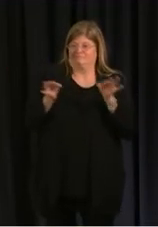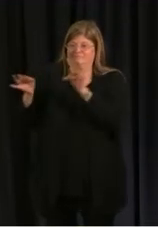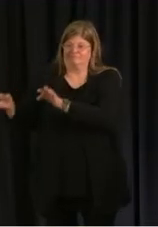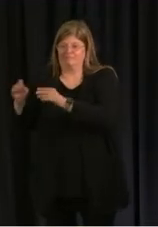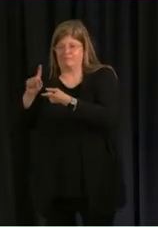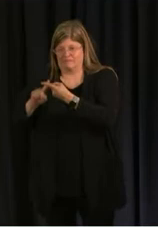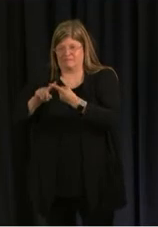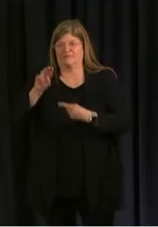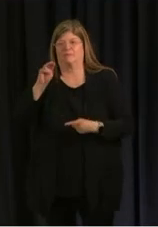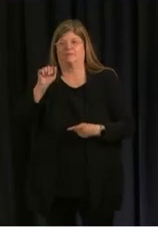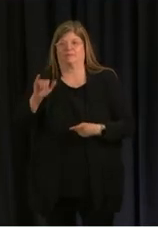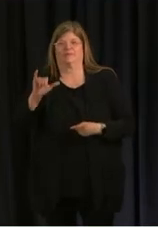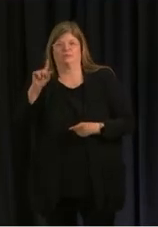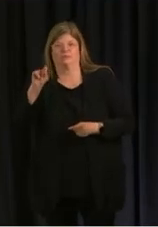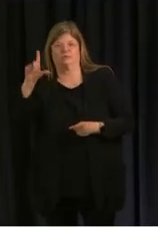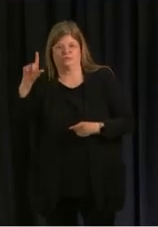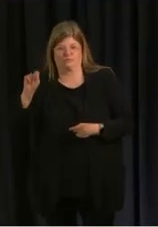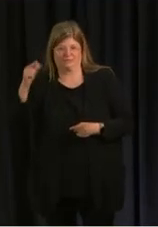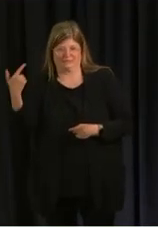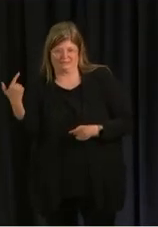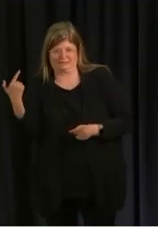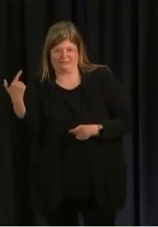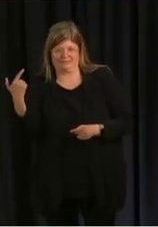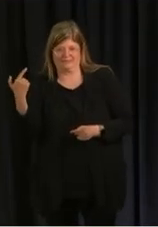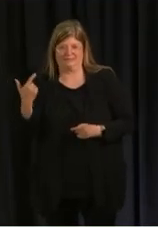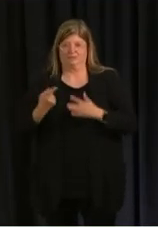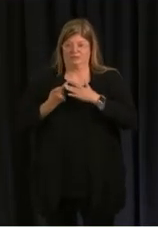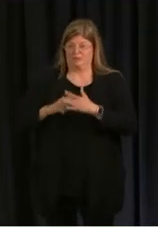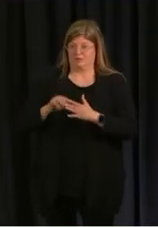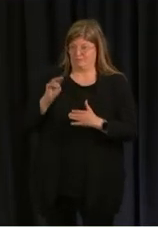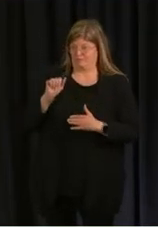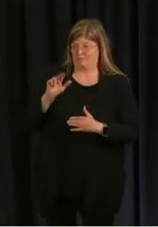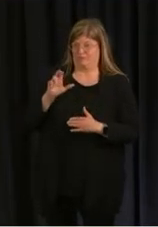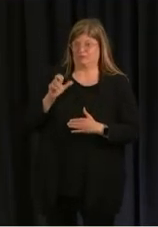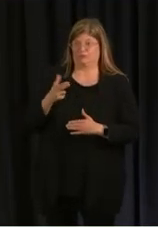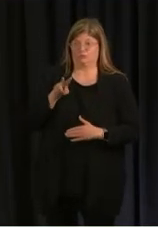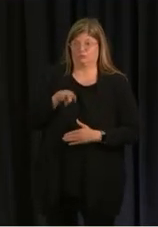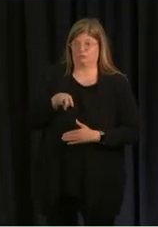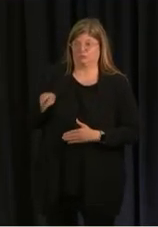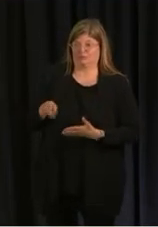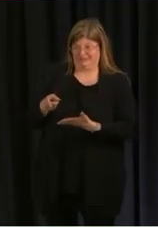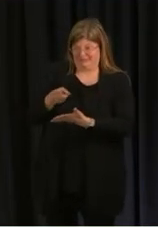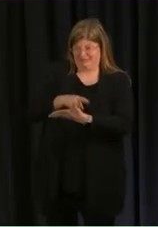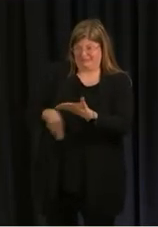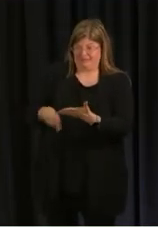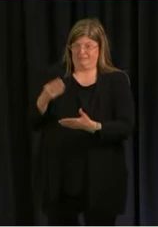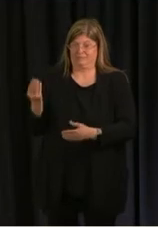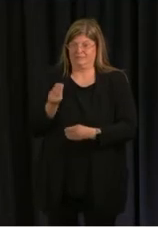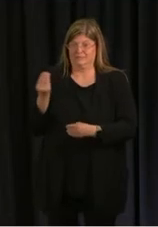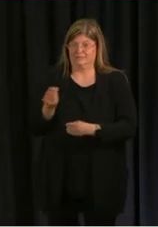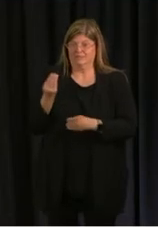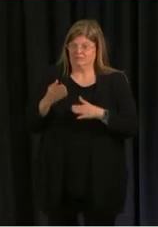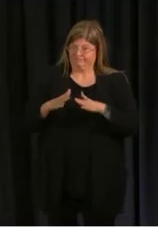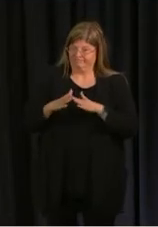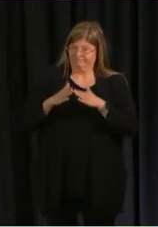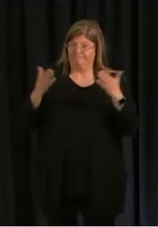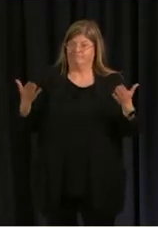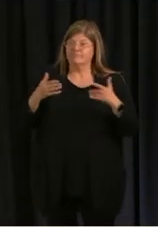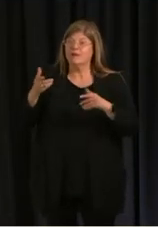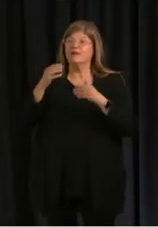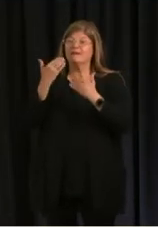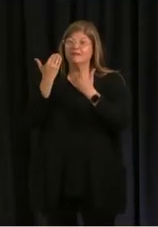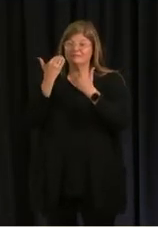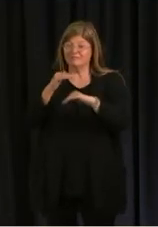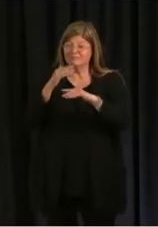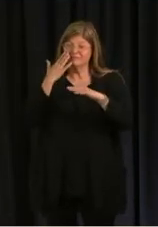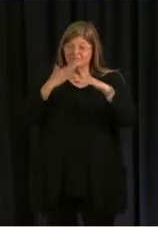coming online. Beginning on March 22nd, outdoor gatherings, the outdoor limit will increase to 50